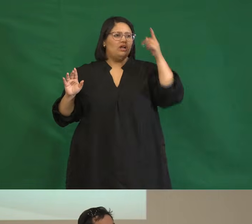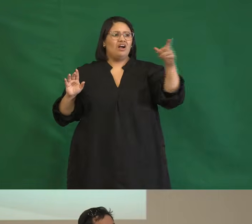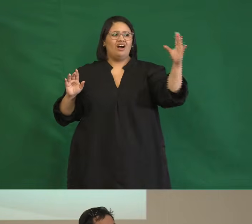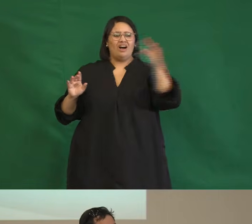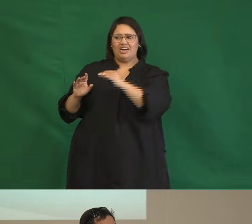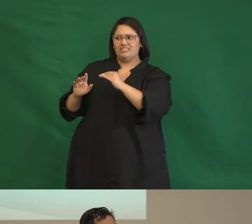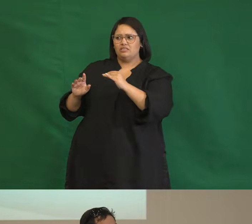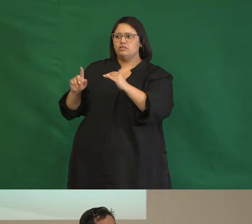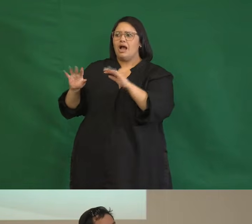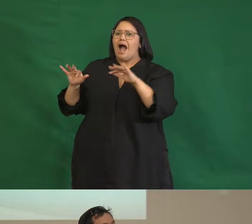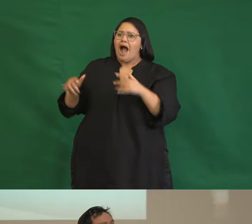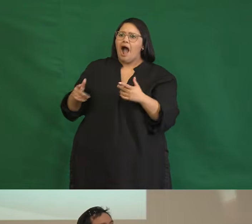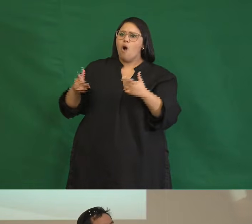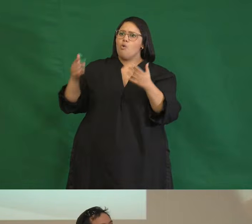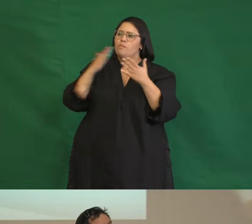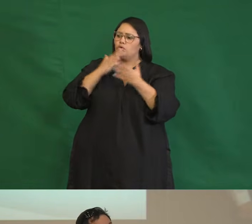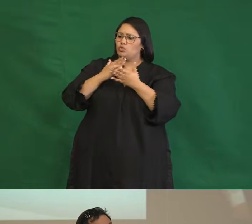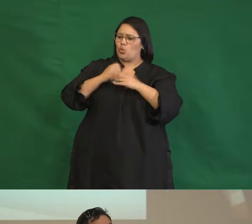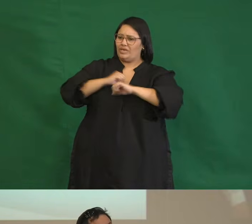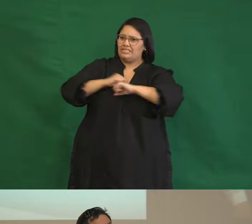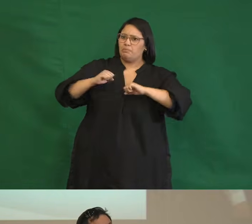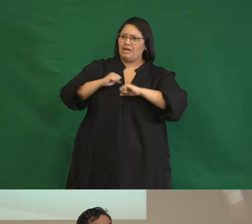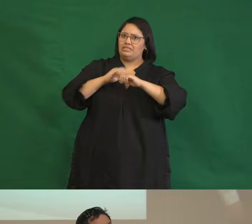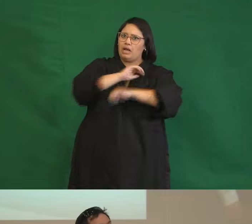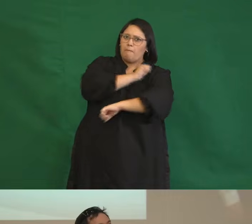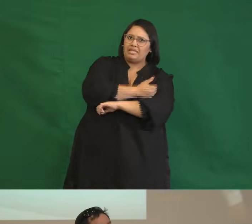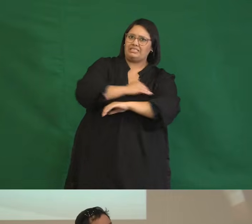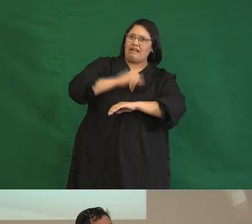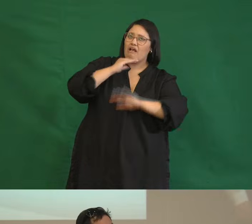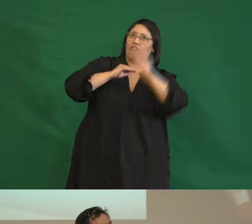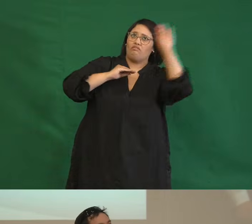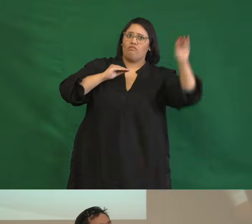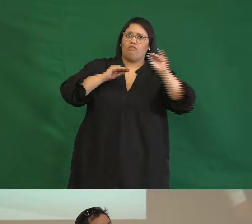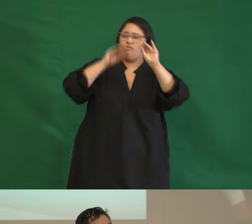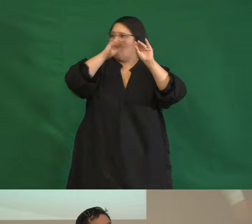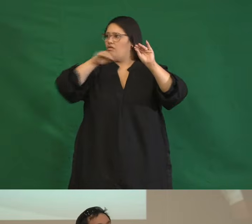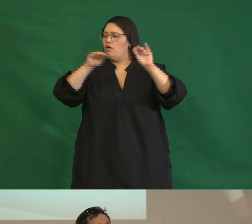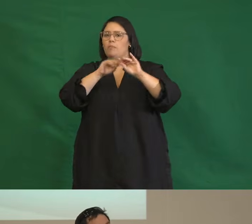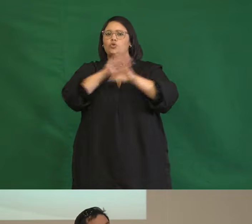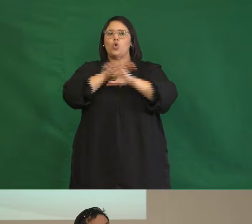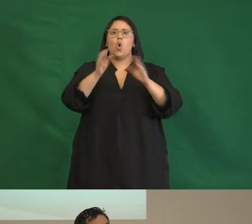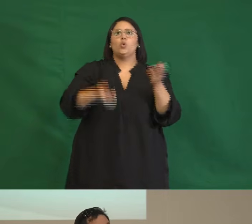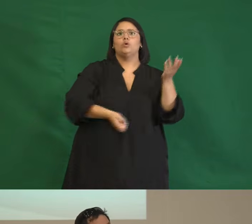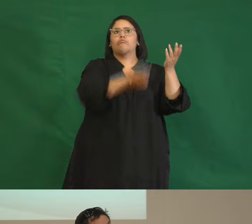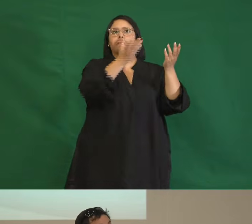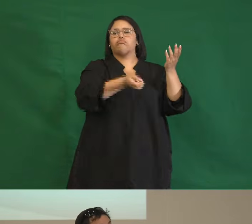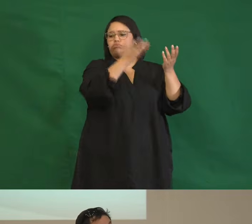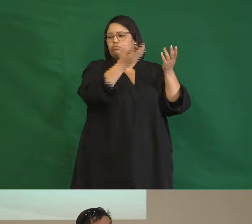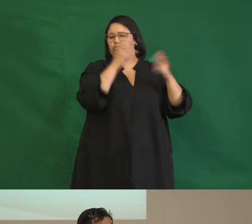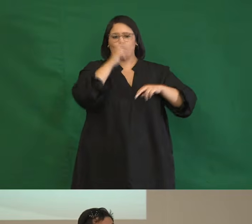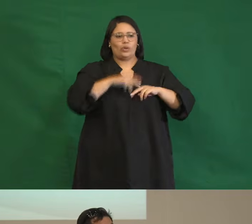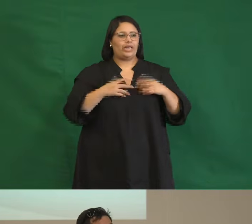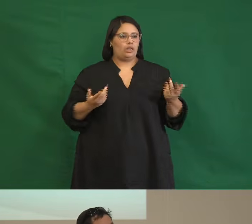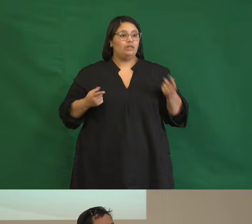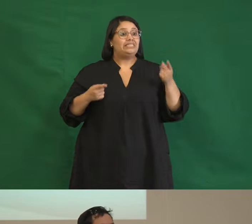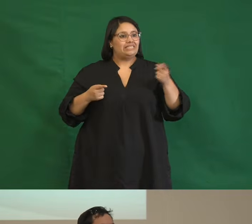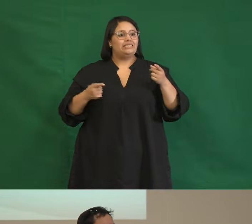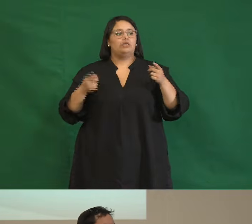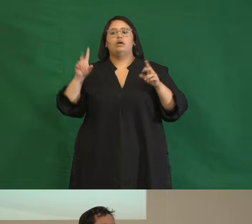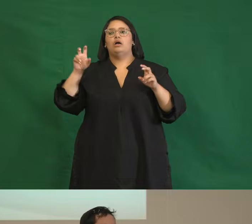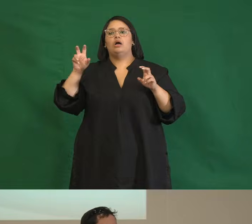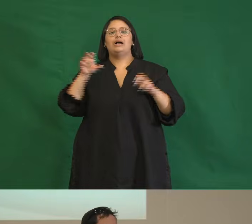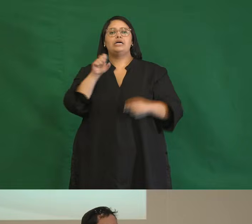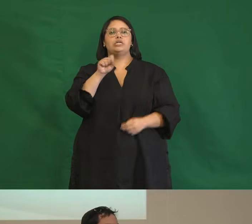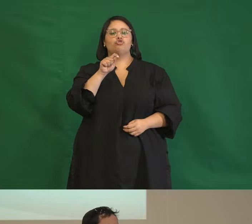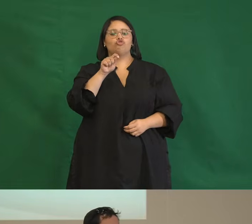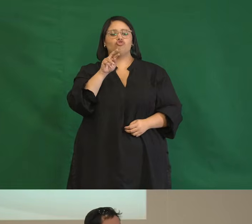terms of space and capacity that you are able to put them on the platform without scorming? Yes, so that is where Streamable comes in. So